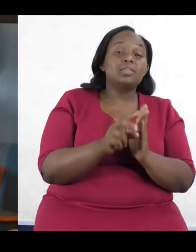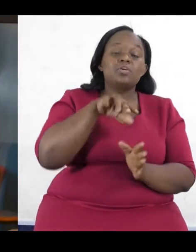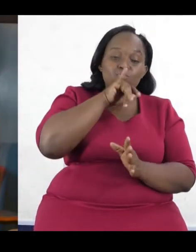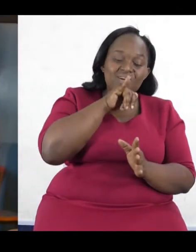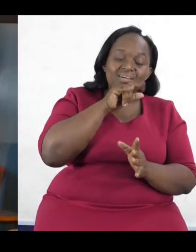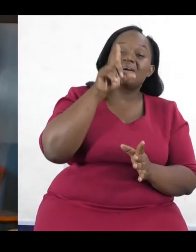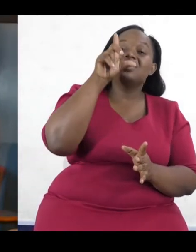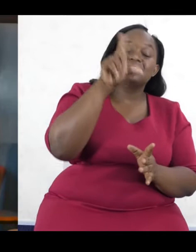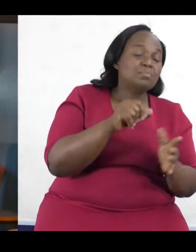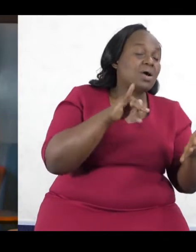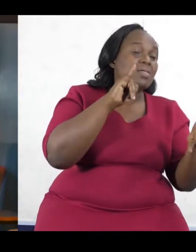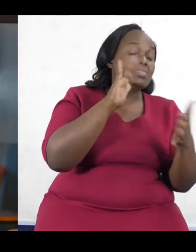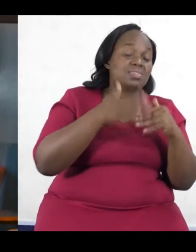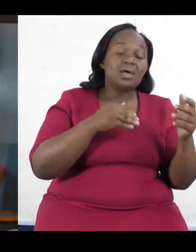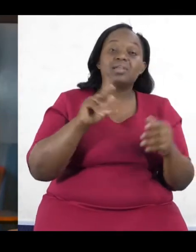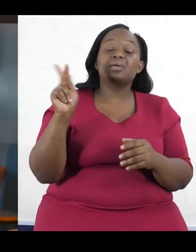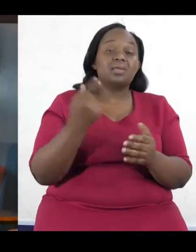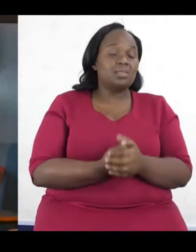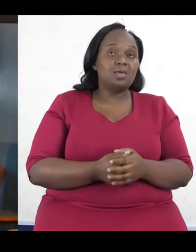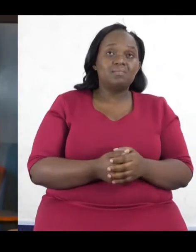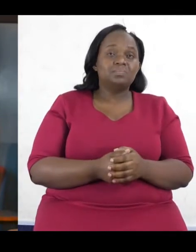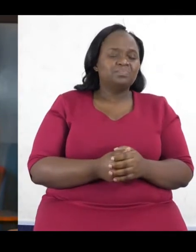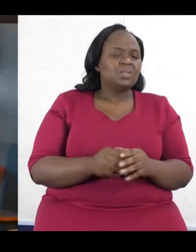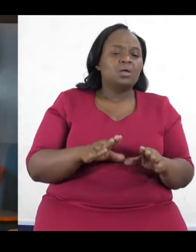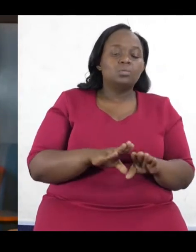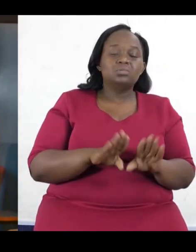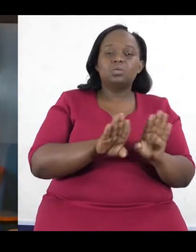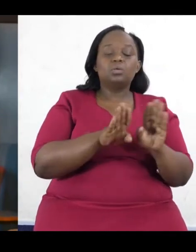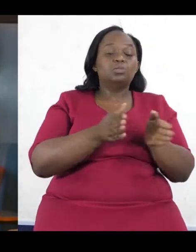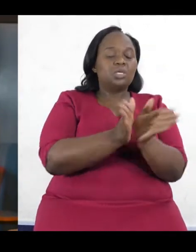because their cost of seeds, fertilizer, and the general cost of